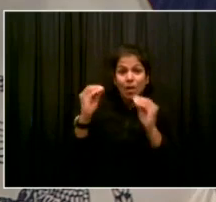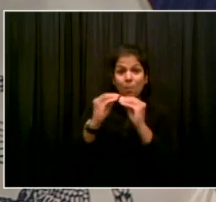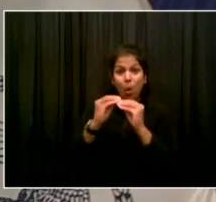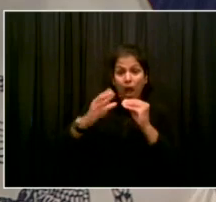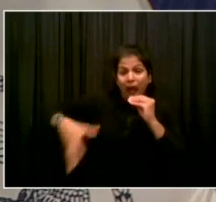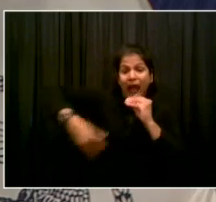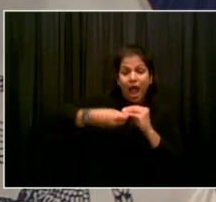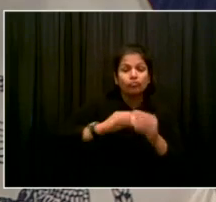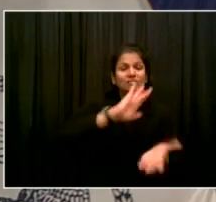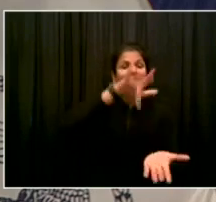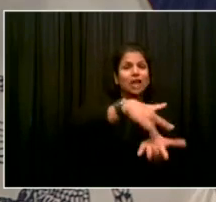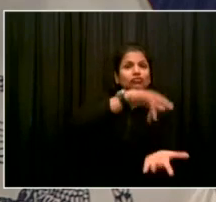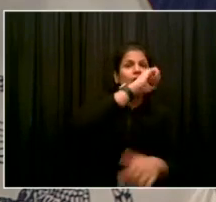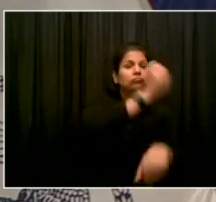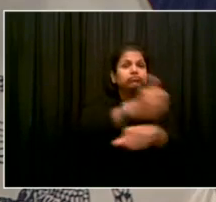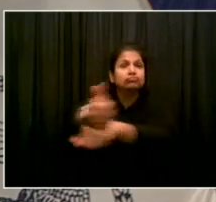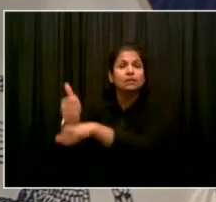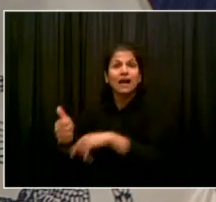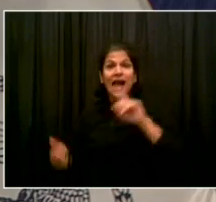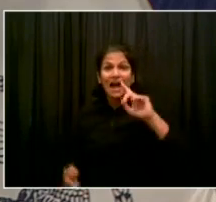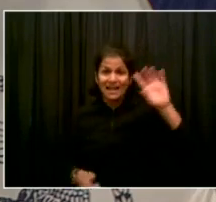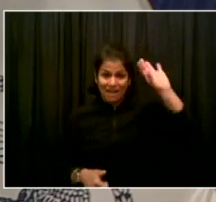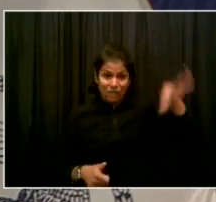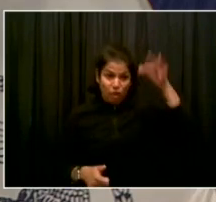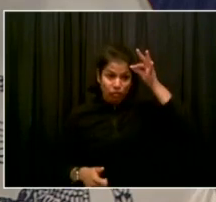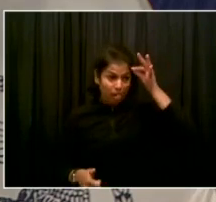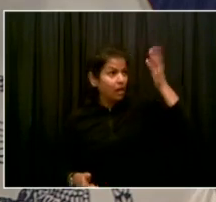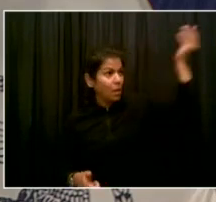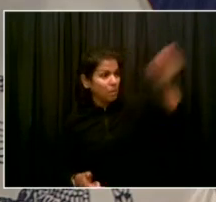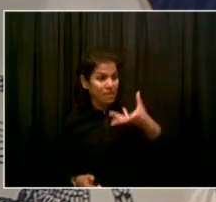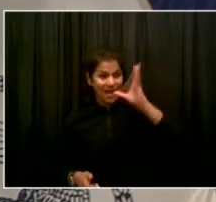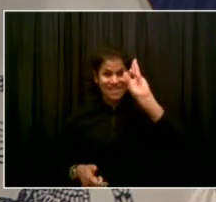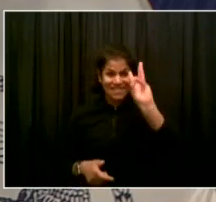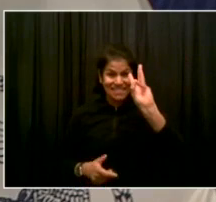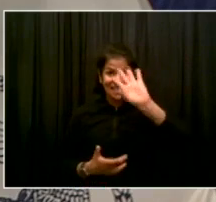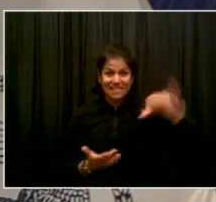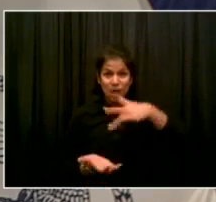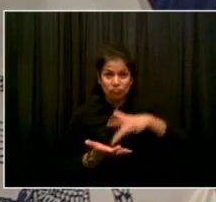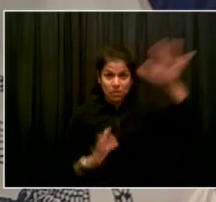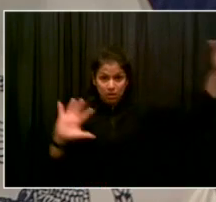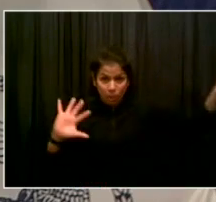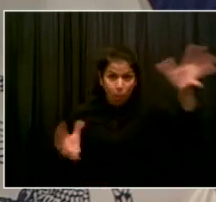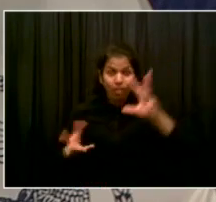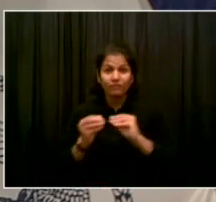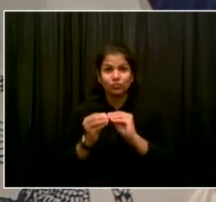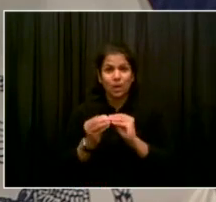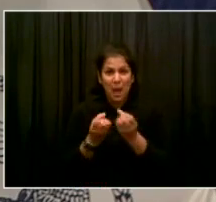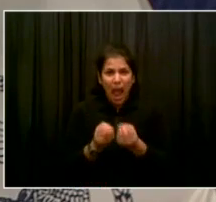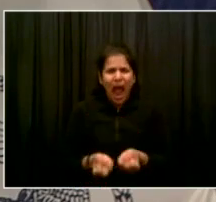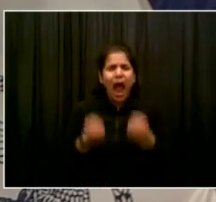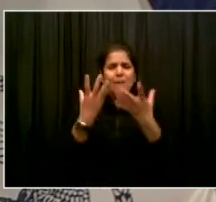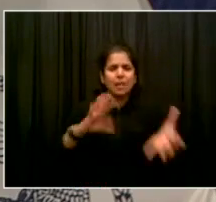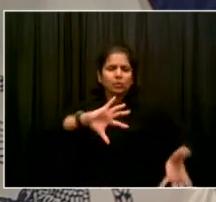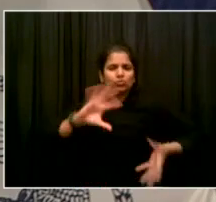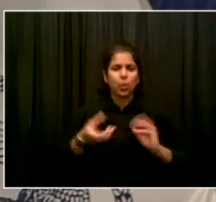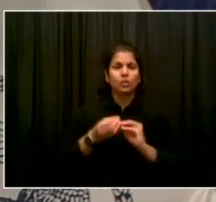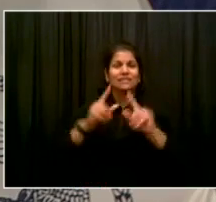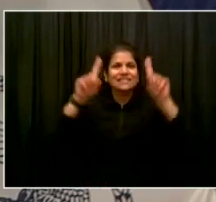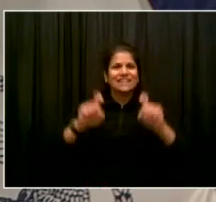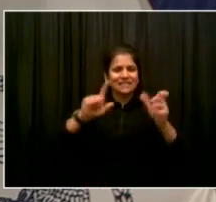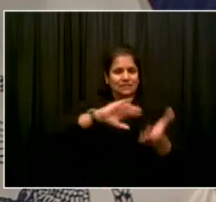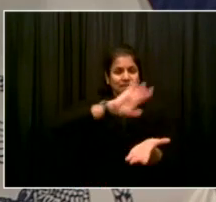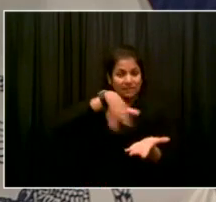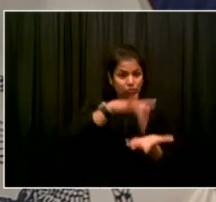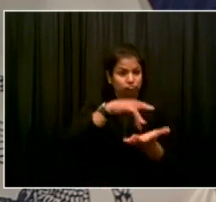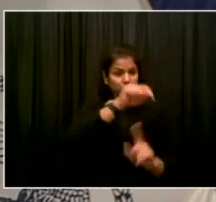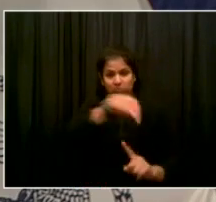be? Really important question. I'm going to turn to Ted Long, or obviously if Mitch Katz wants to add as well. And I would also